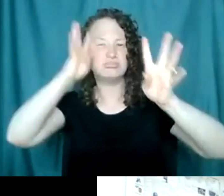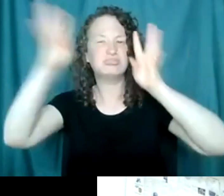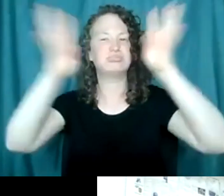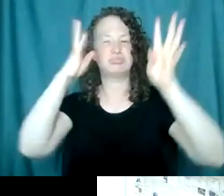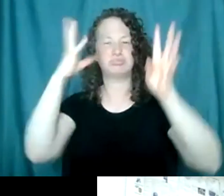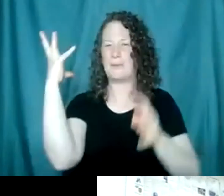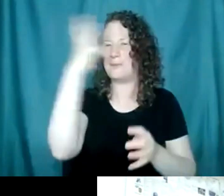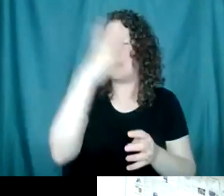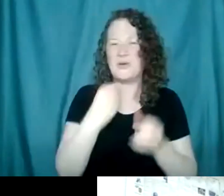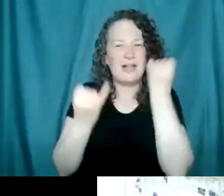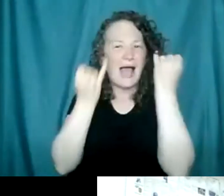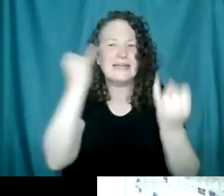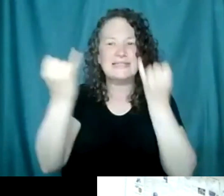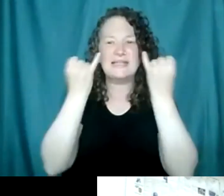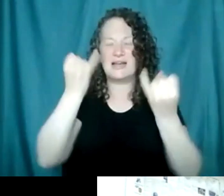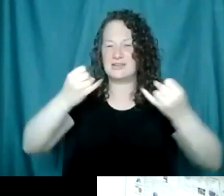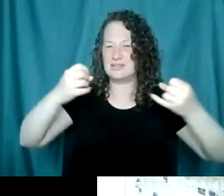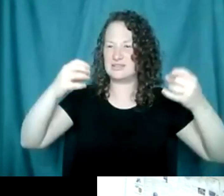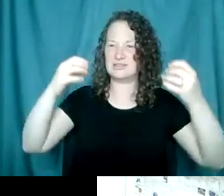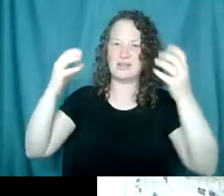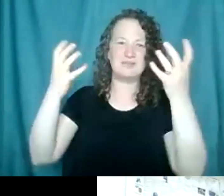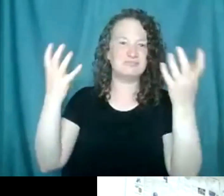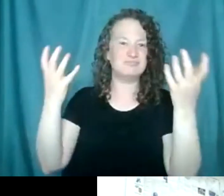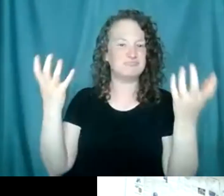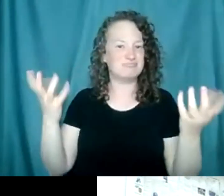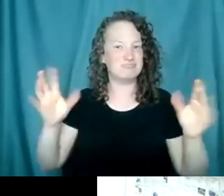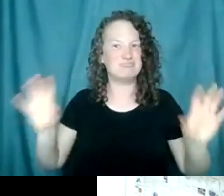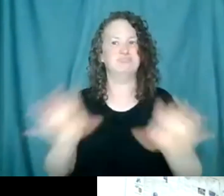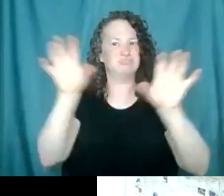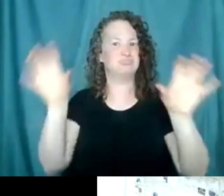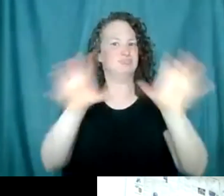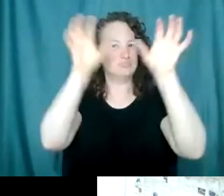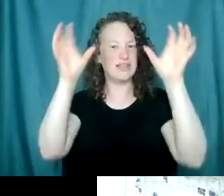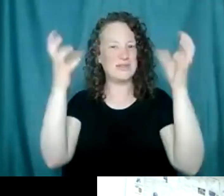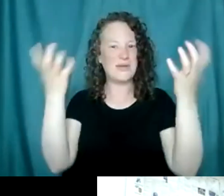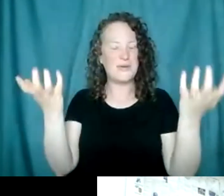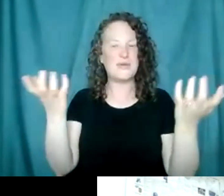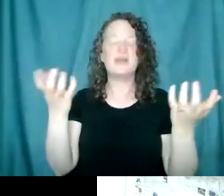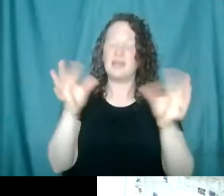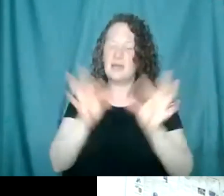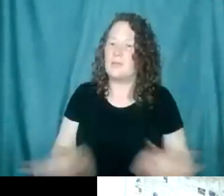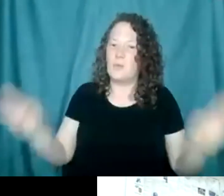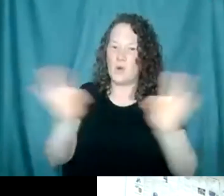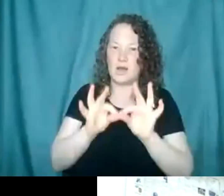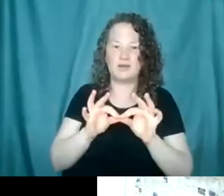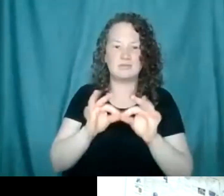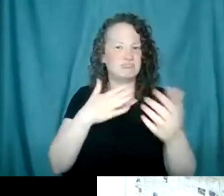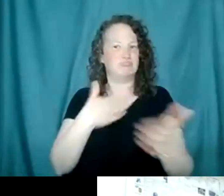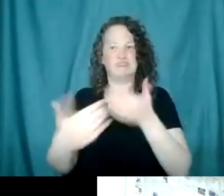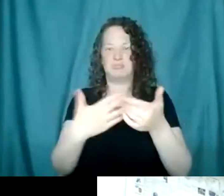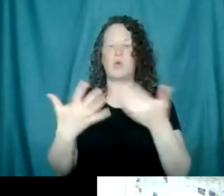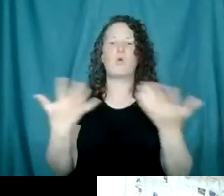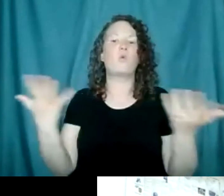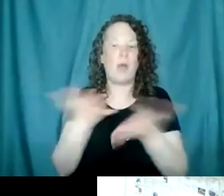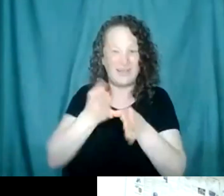amazing ideas to come forward. And so ultimately, we need to make sure that no matter what we're doing, we